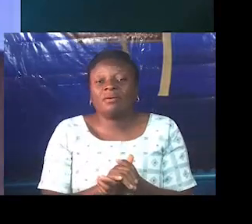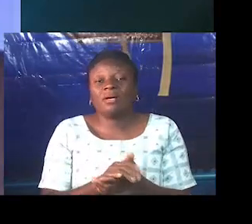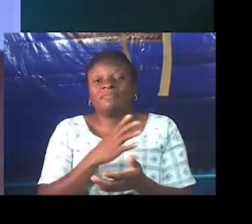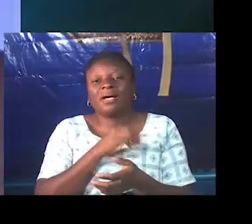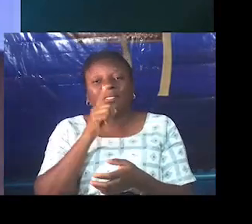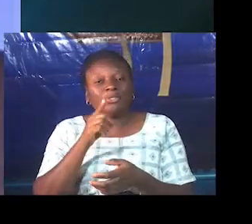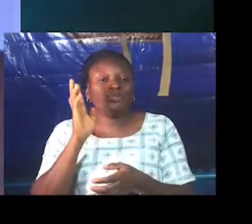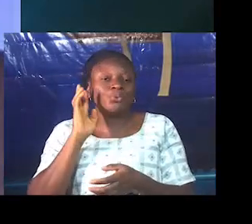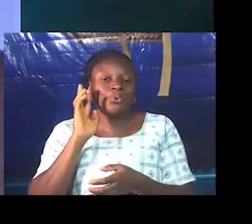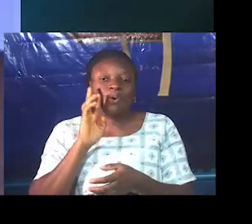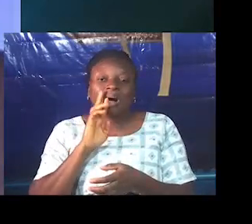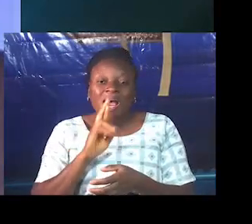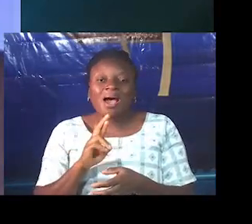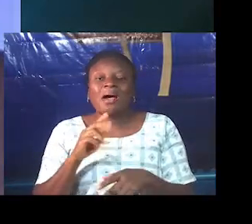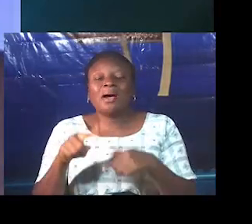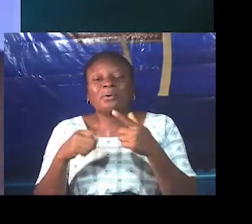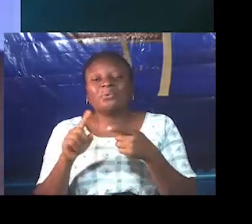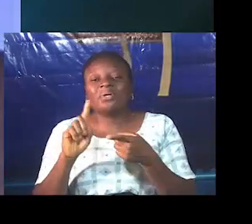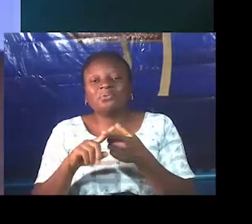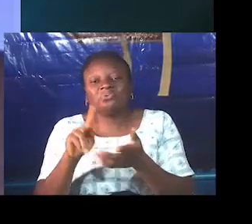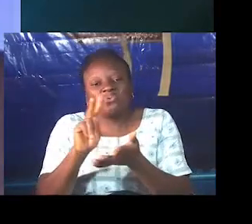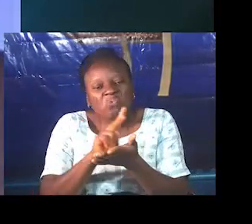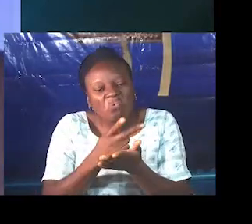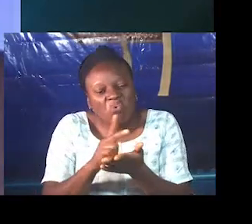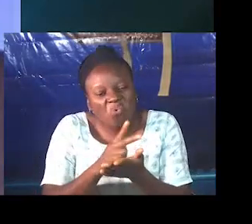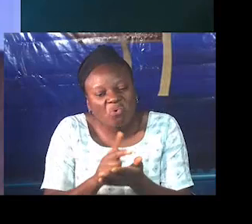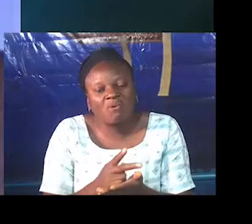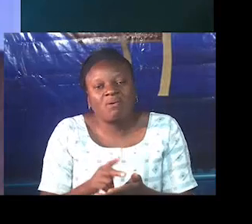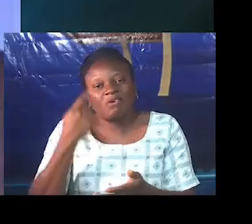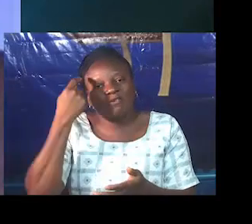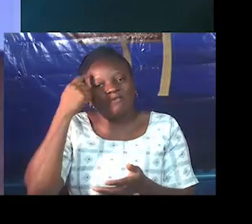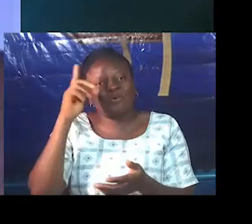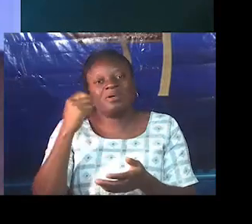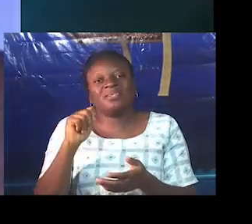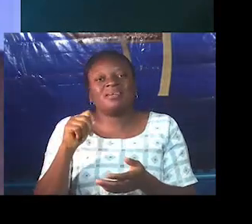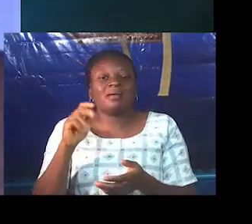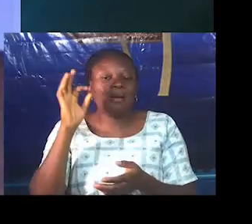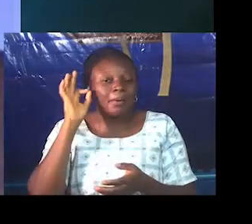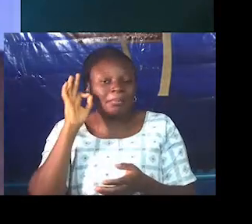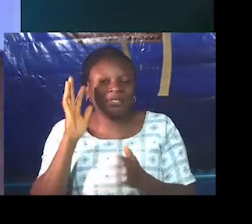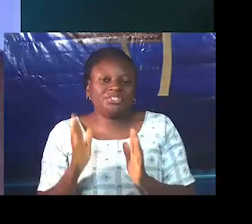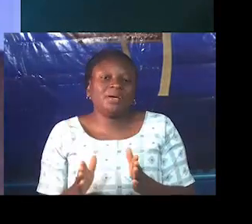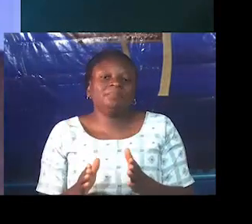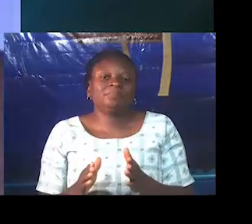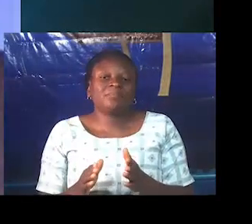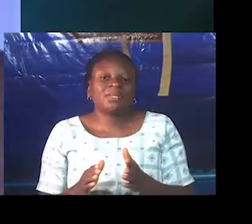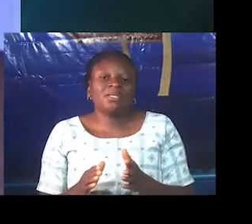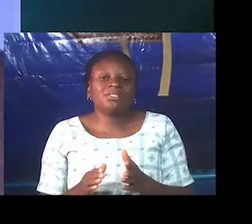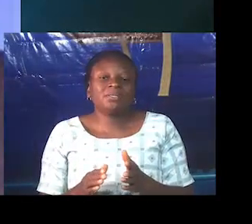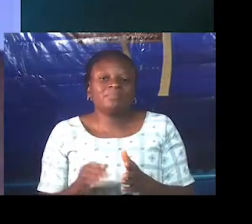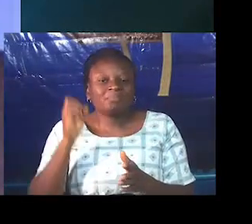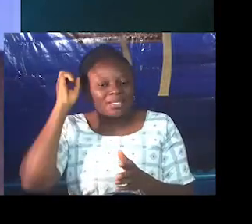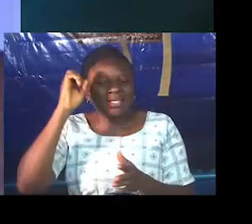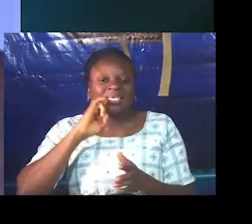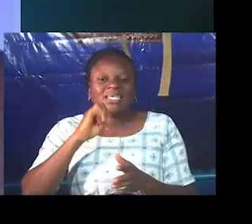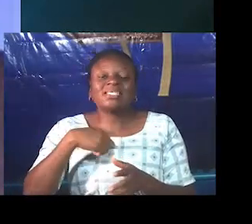you that God is leading him to you, because his first marriage was a mistake. I want to warn